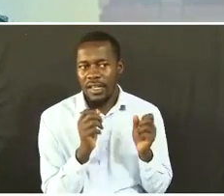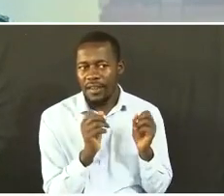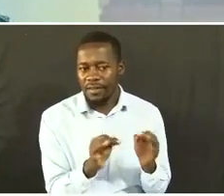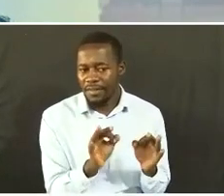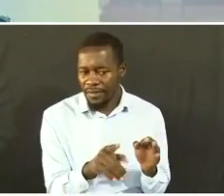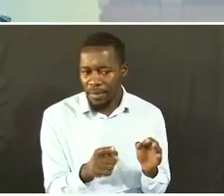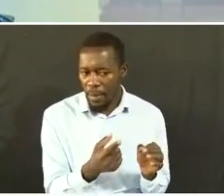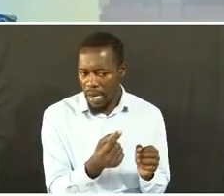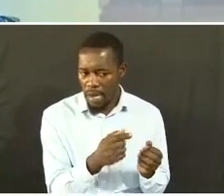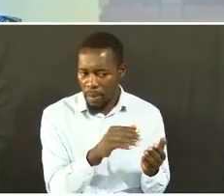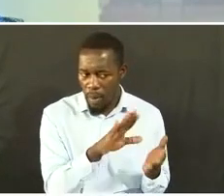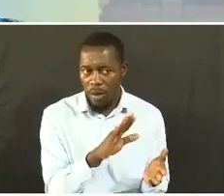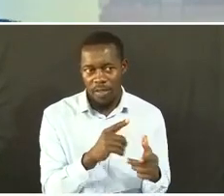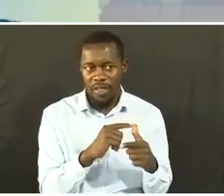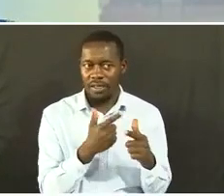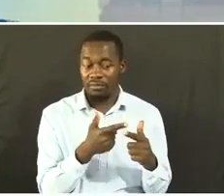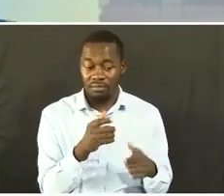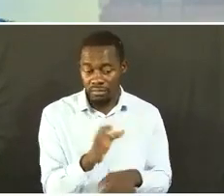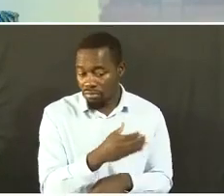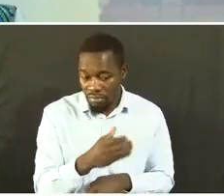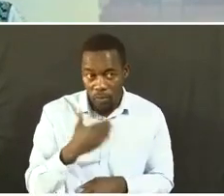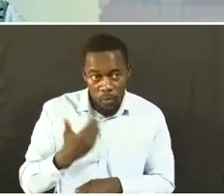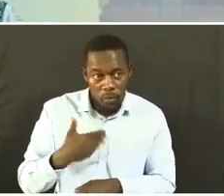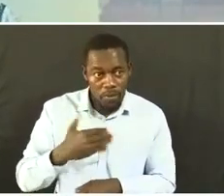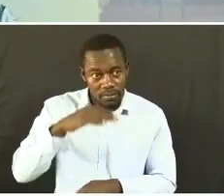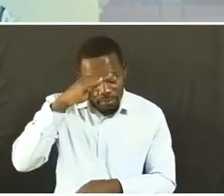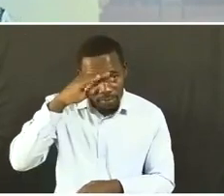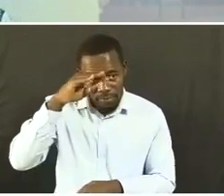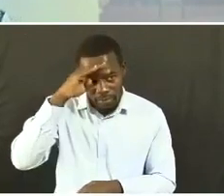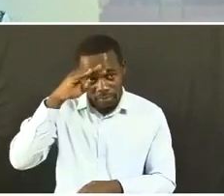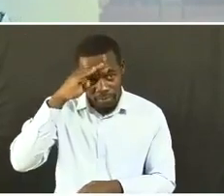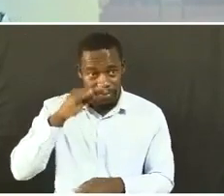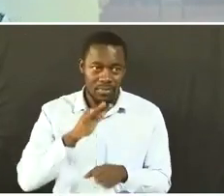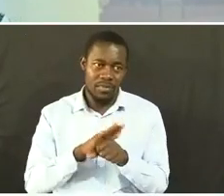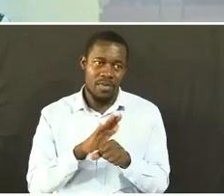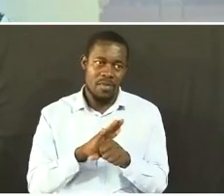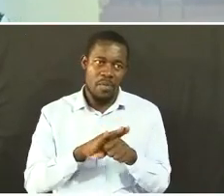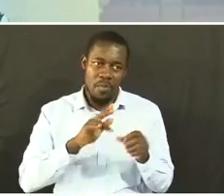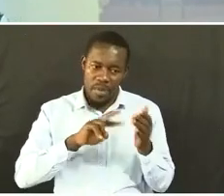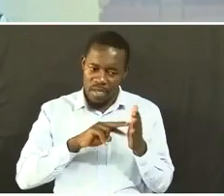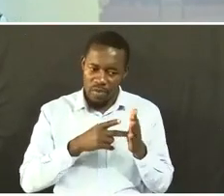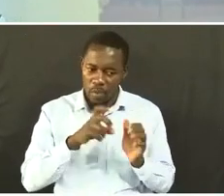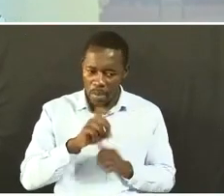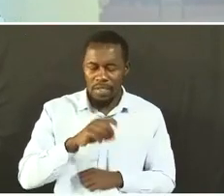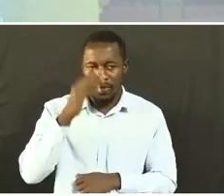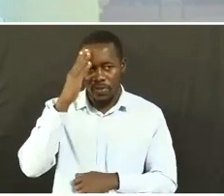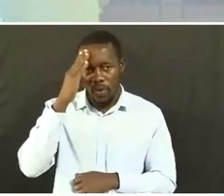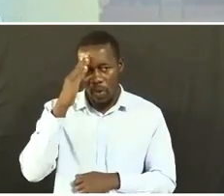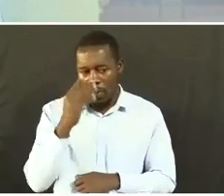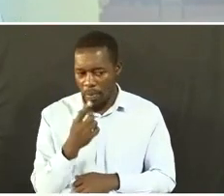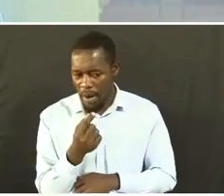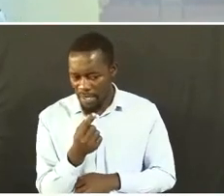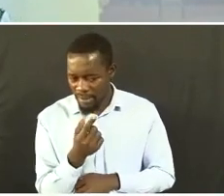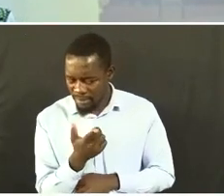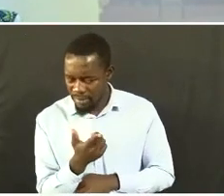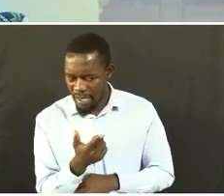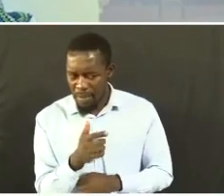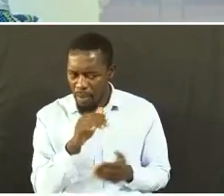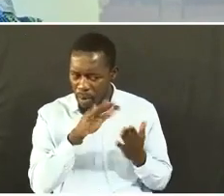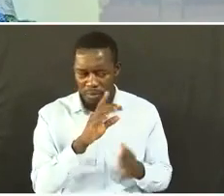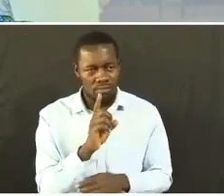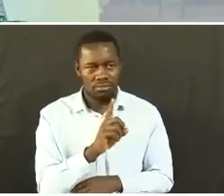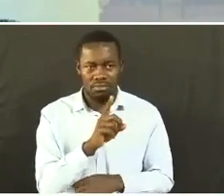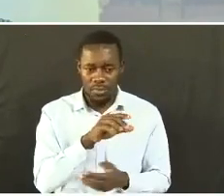that lifestyle. But of course, we know above all, you need to seek divine intervention, because this has worked, because there is place